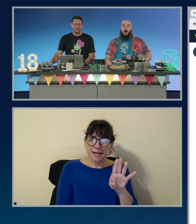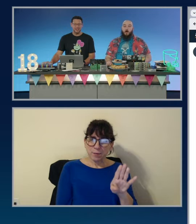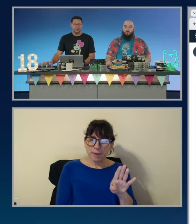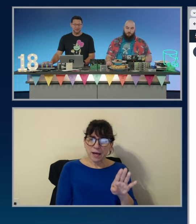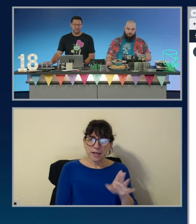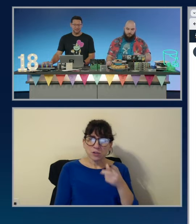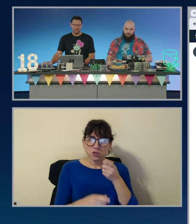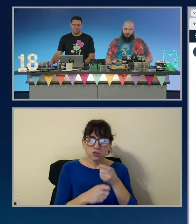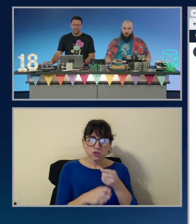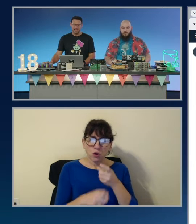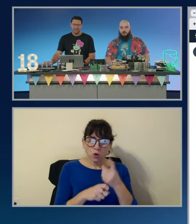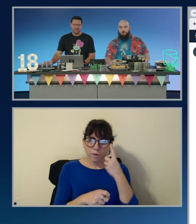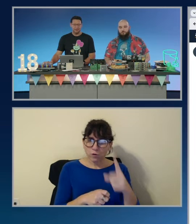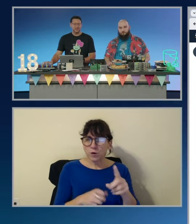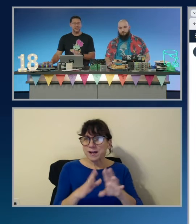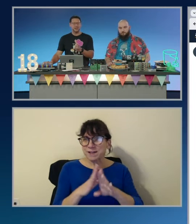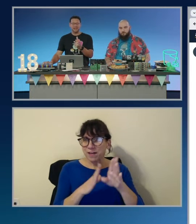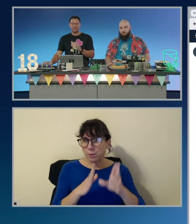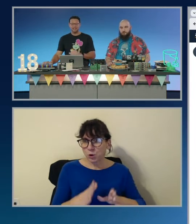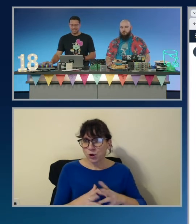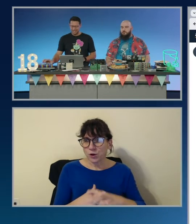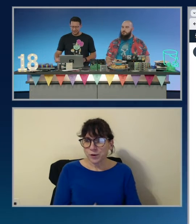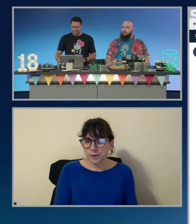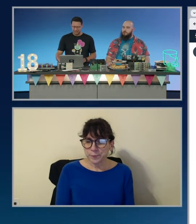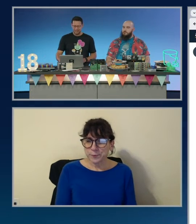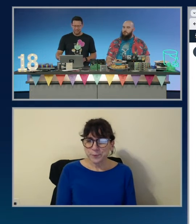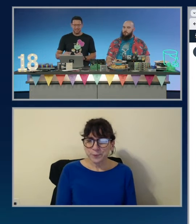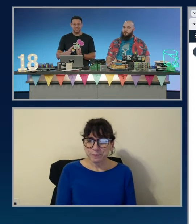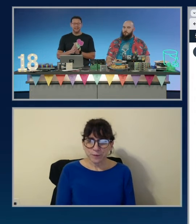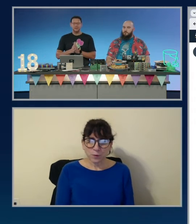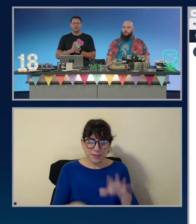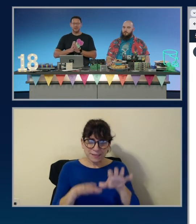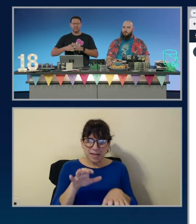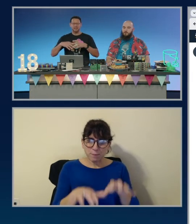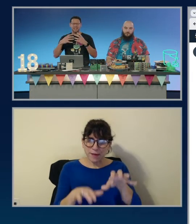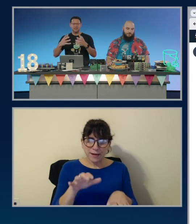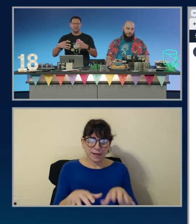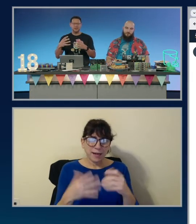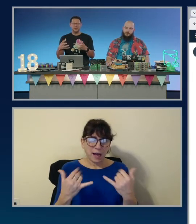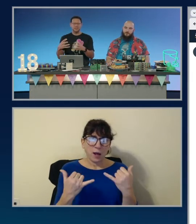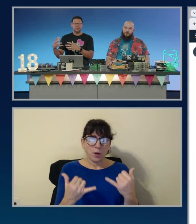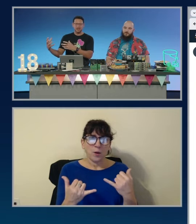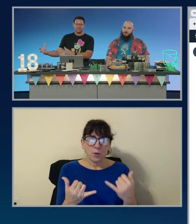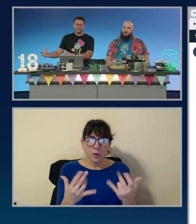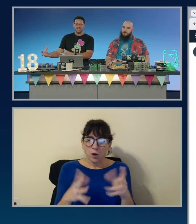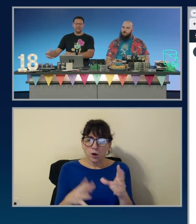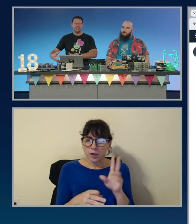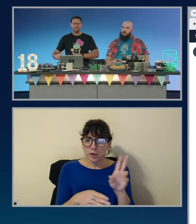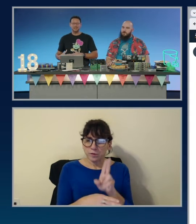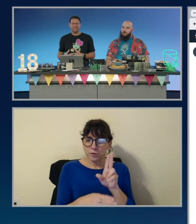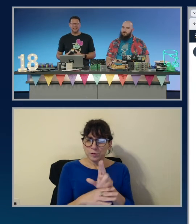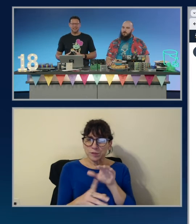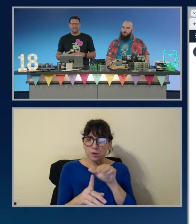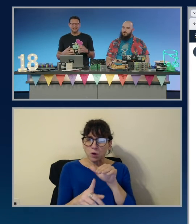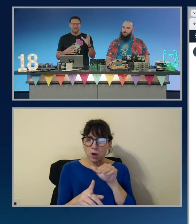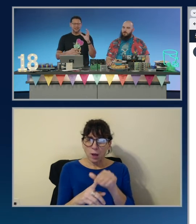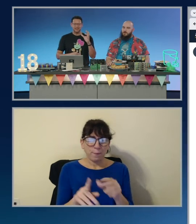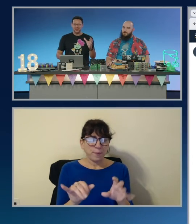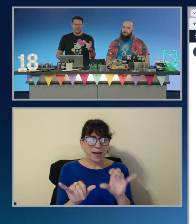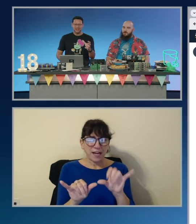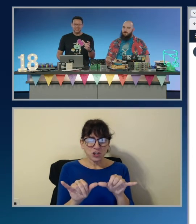front-end developer. Beautiful. So Thank you, VJ. we're going to go ahead and enter that and say, we've already kind of used the prompt engineering. We're